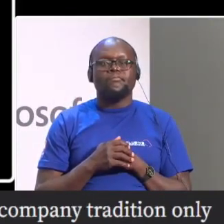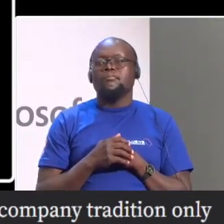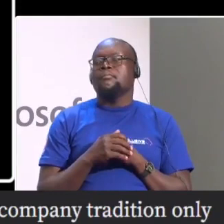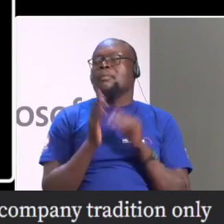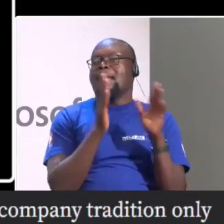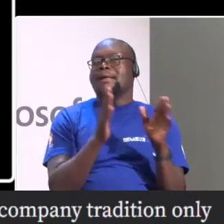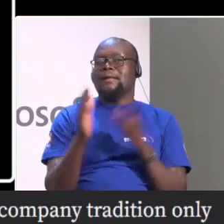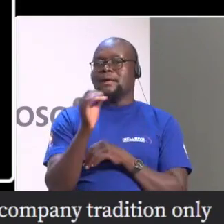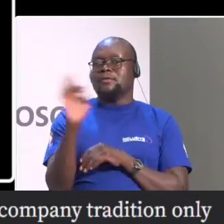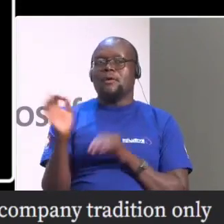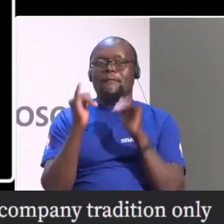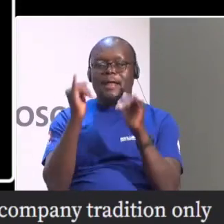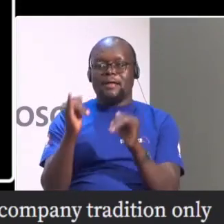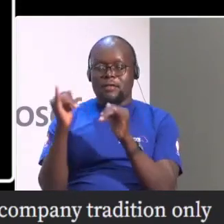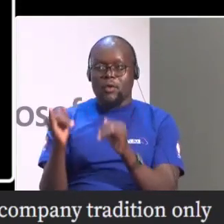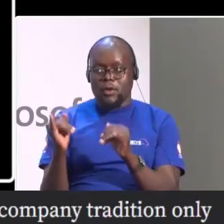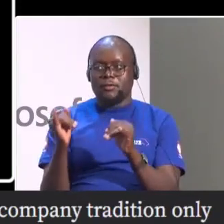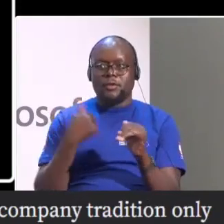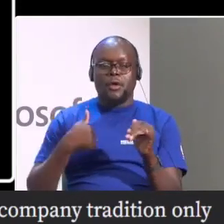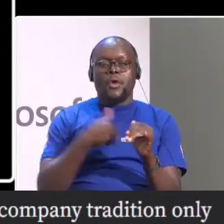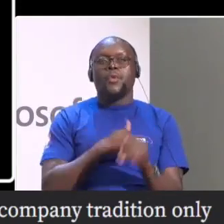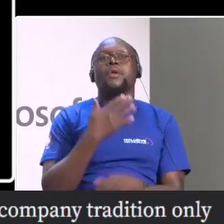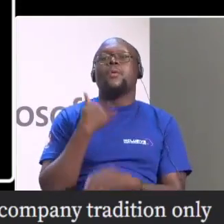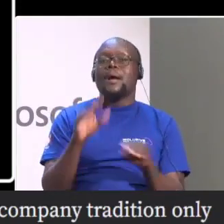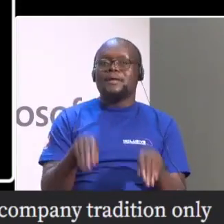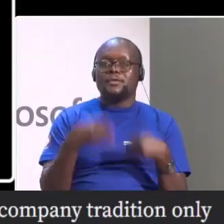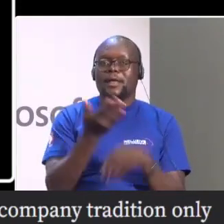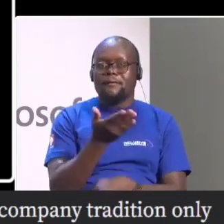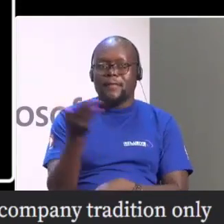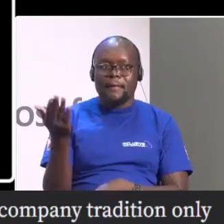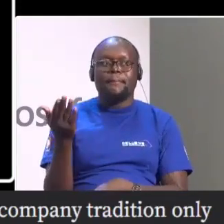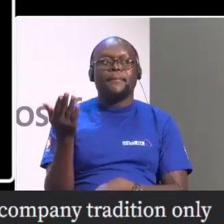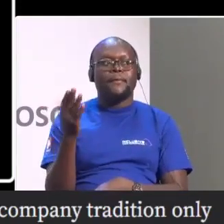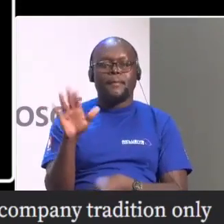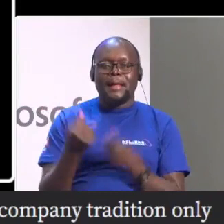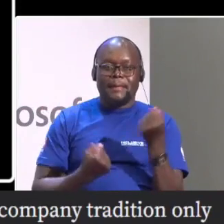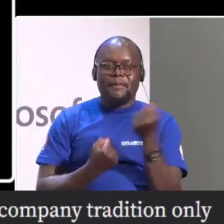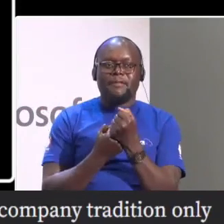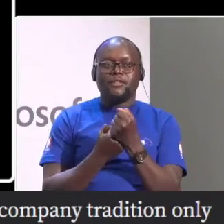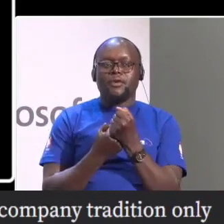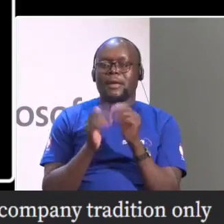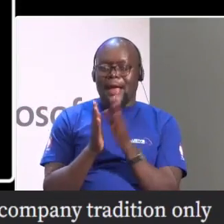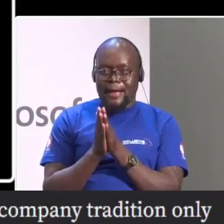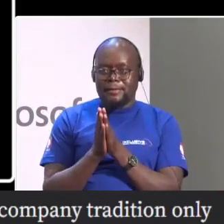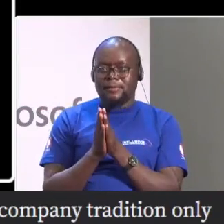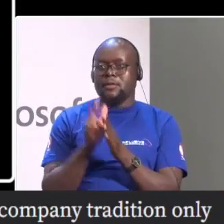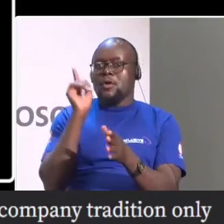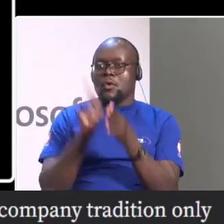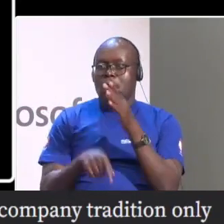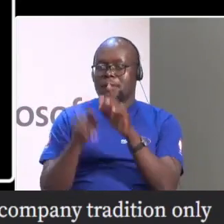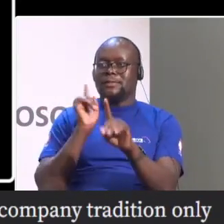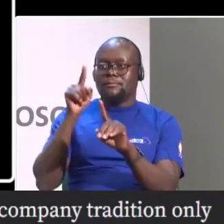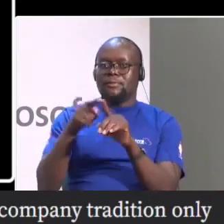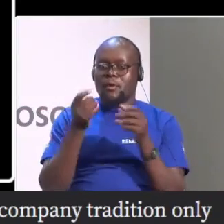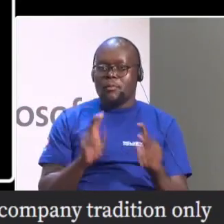terms of the individuals, we want to give them amplification and opportunity